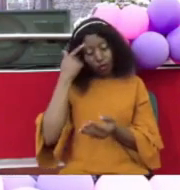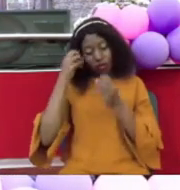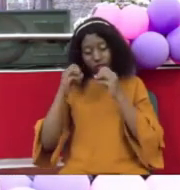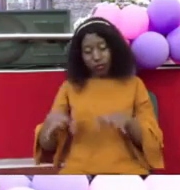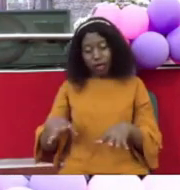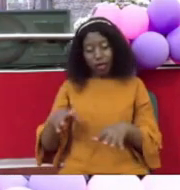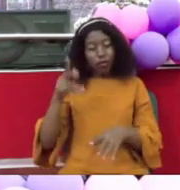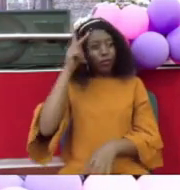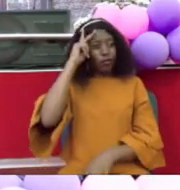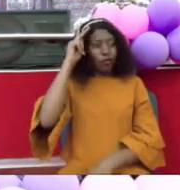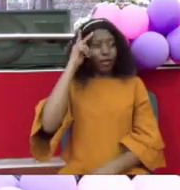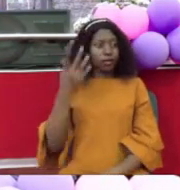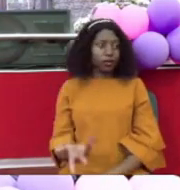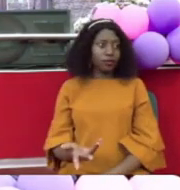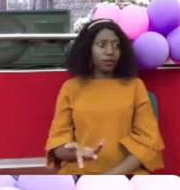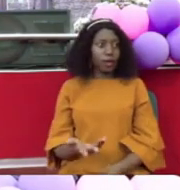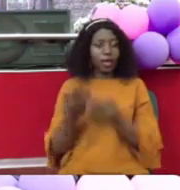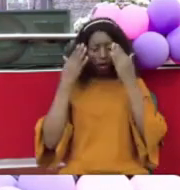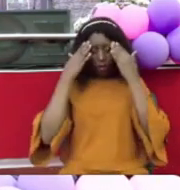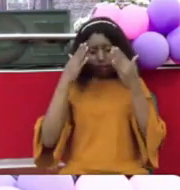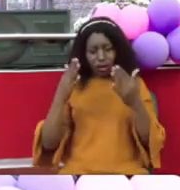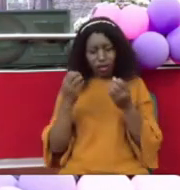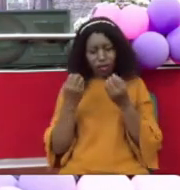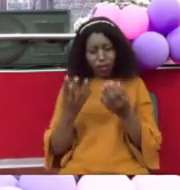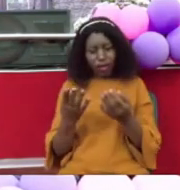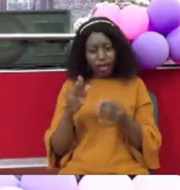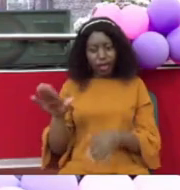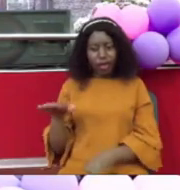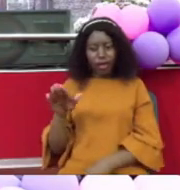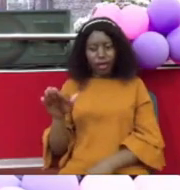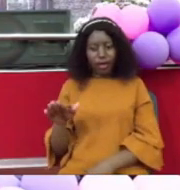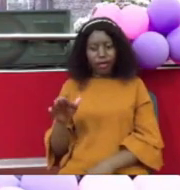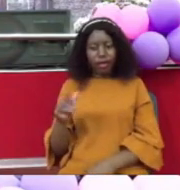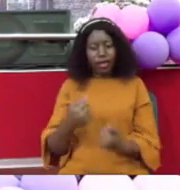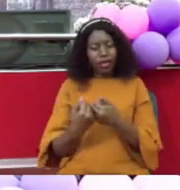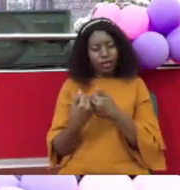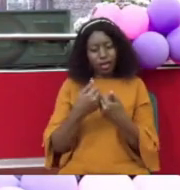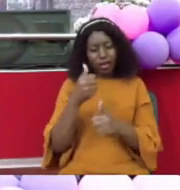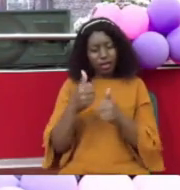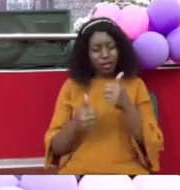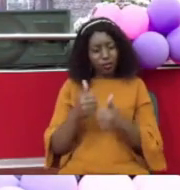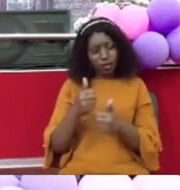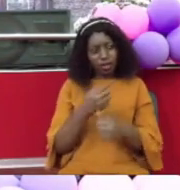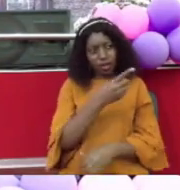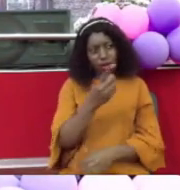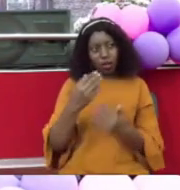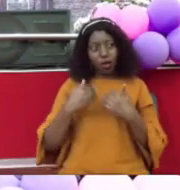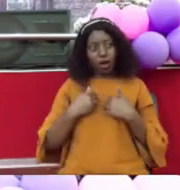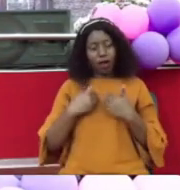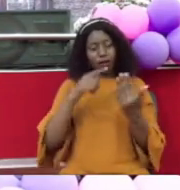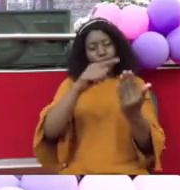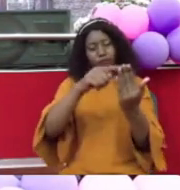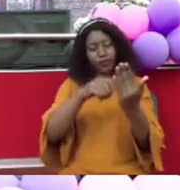many areas. Na utaweza kuangalia katika. What problems are you facing? Ni shida gani unazopitia? List them. Ziandike.